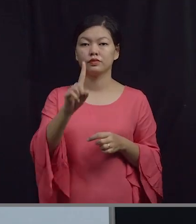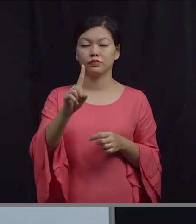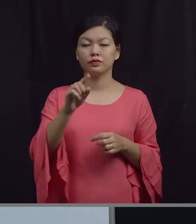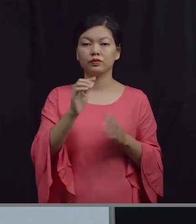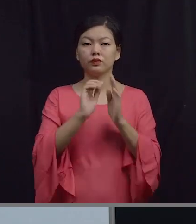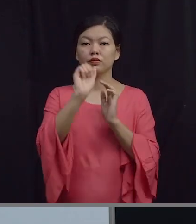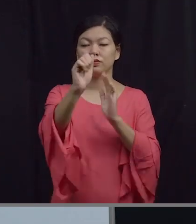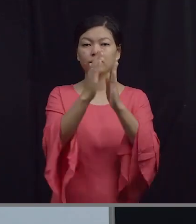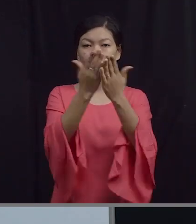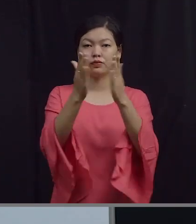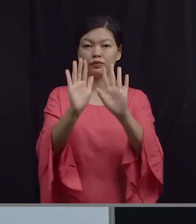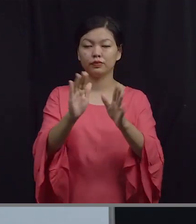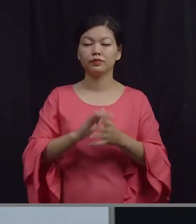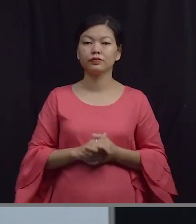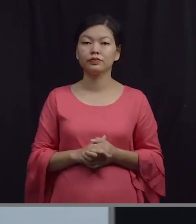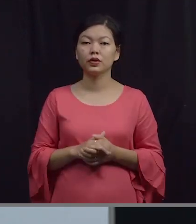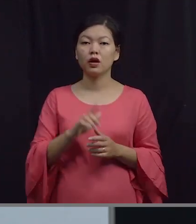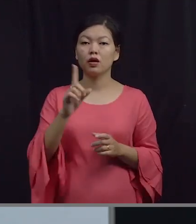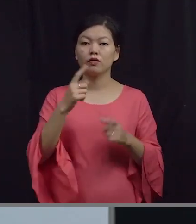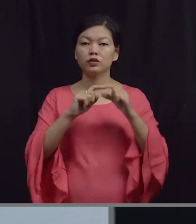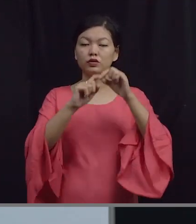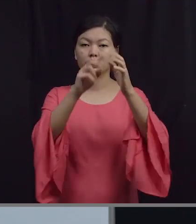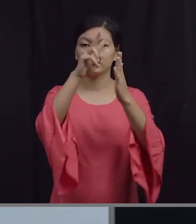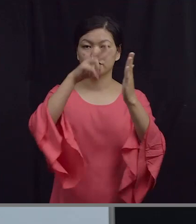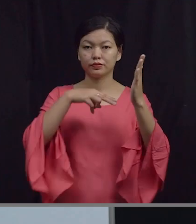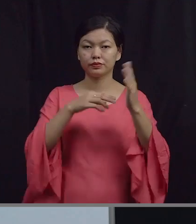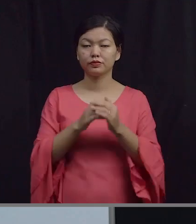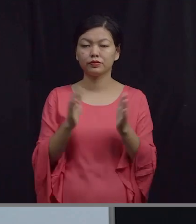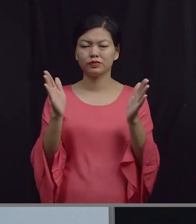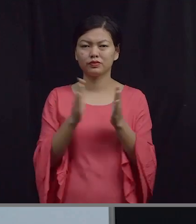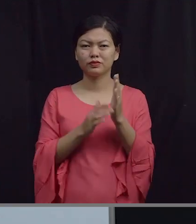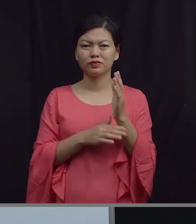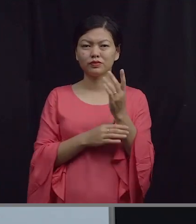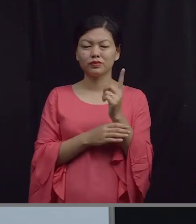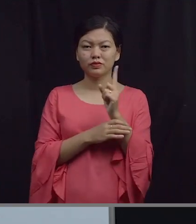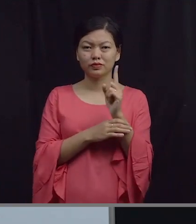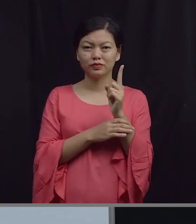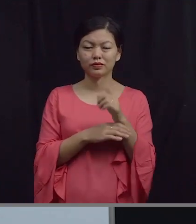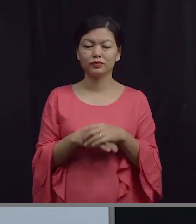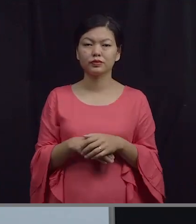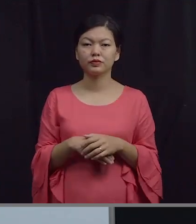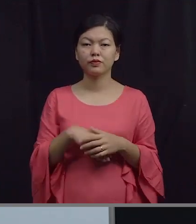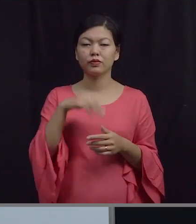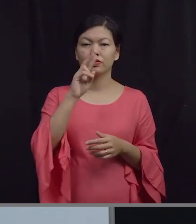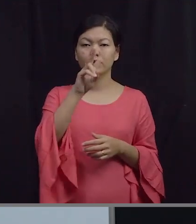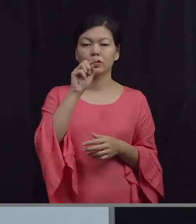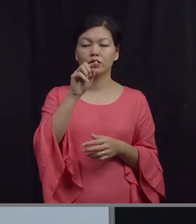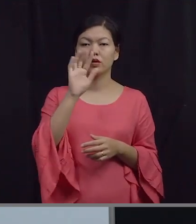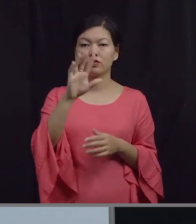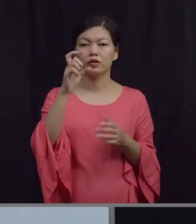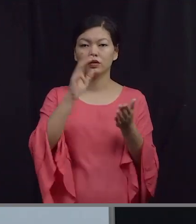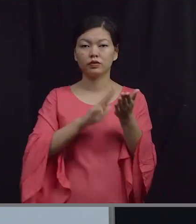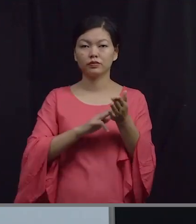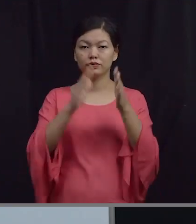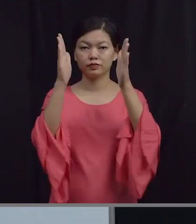Okay, 9.1. so let's go through the question once. A small candle 2.5 centimeter in size, means small candle, this is object.